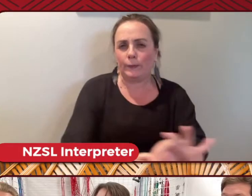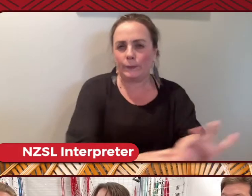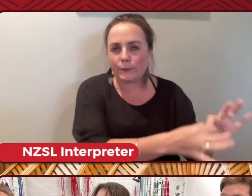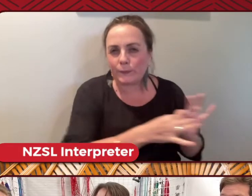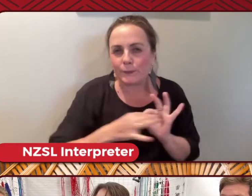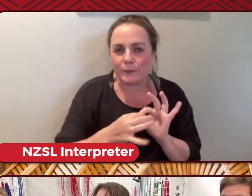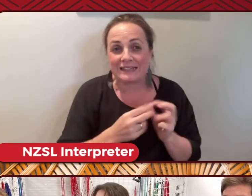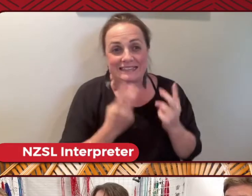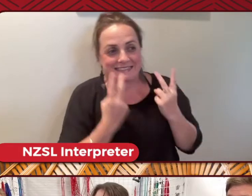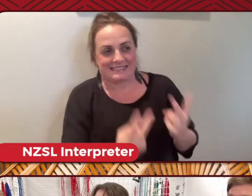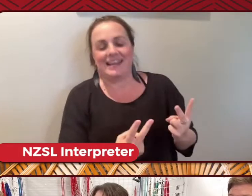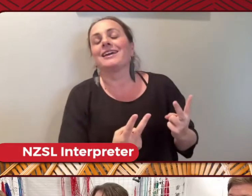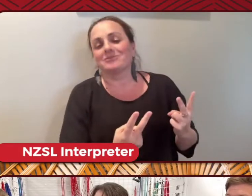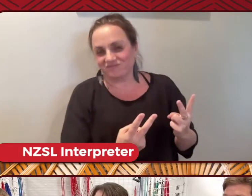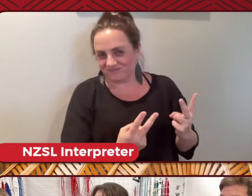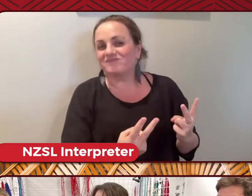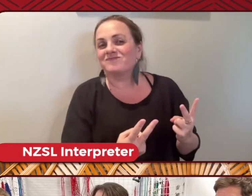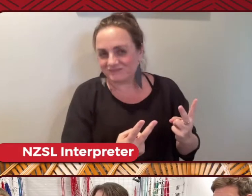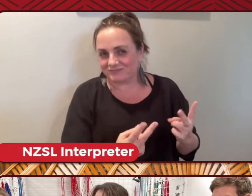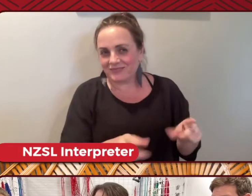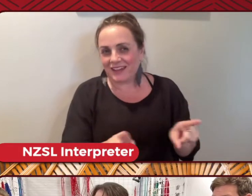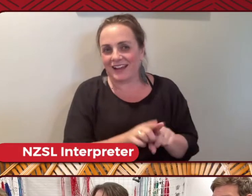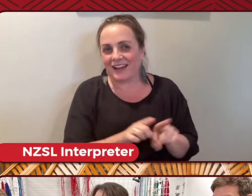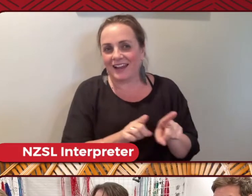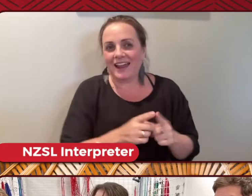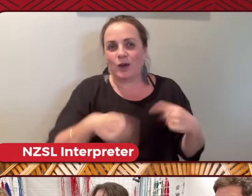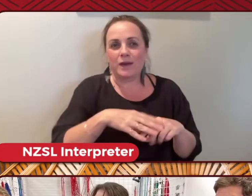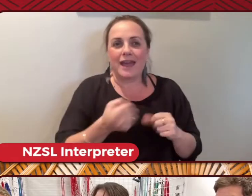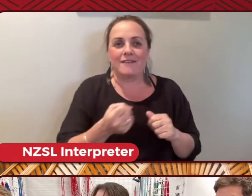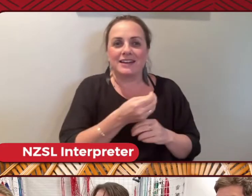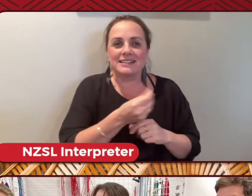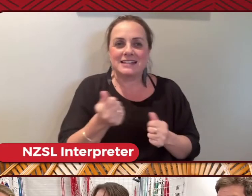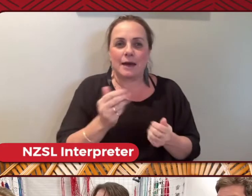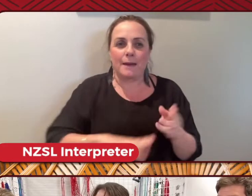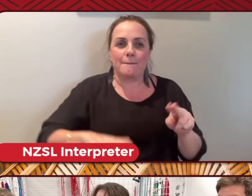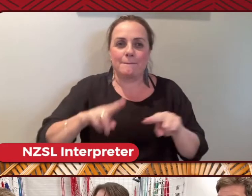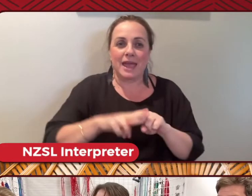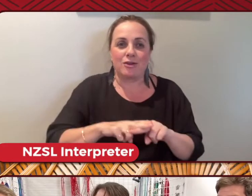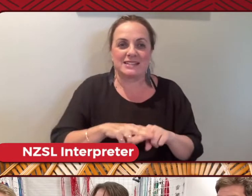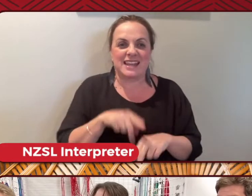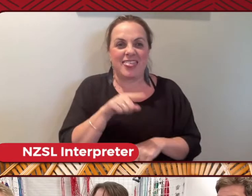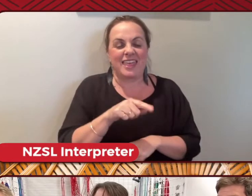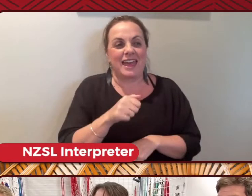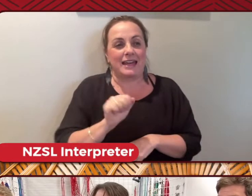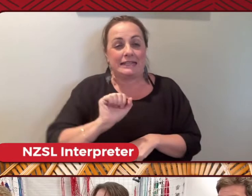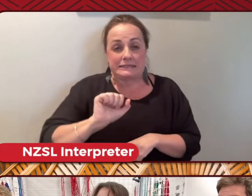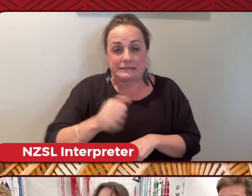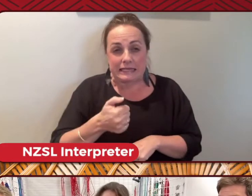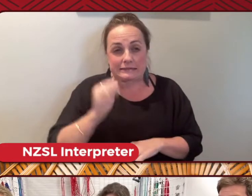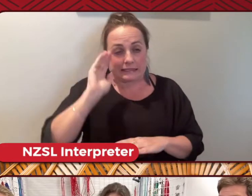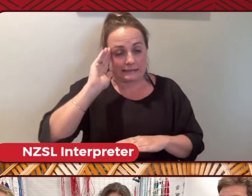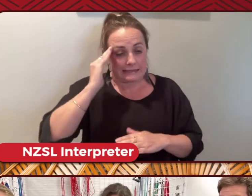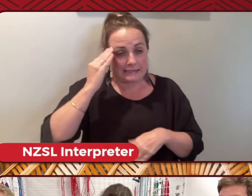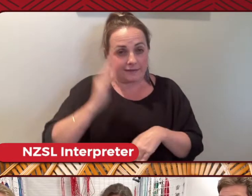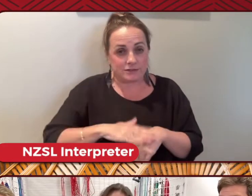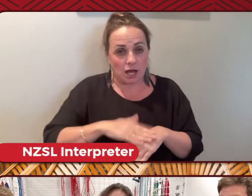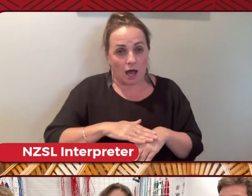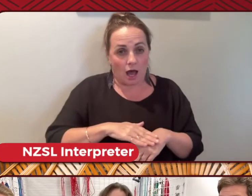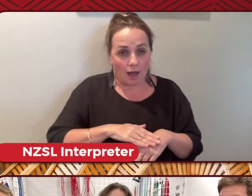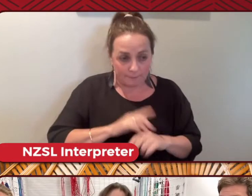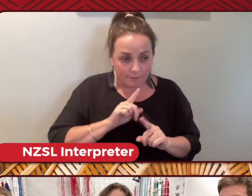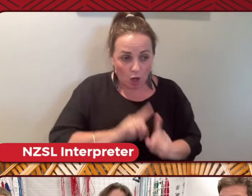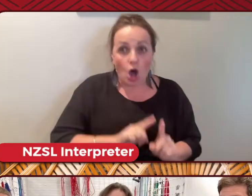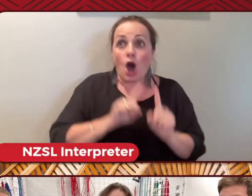evolved. And, you know, we'll have like veteran, you know, parents that might be on their sort of 6th intensive, and they've come over to Australia, and they're helping like